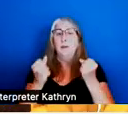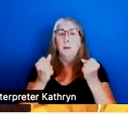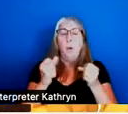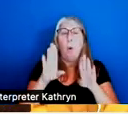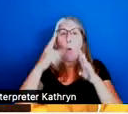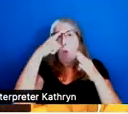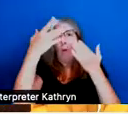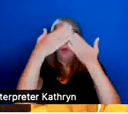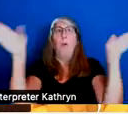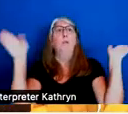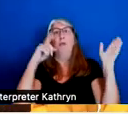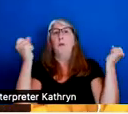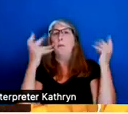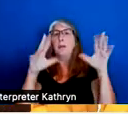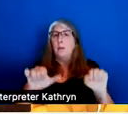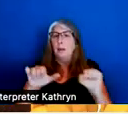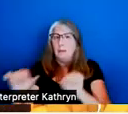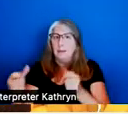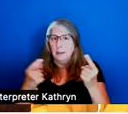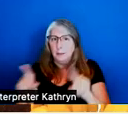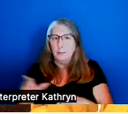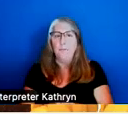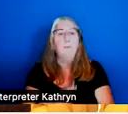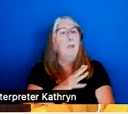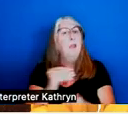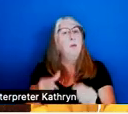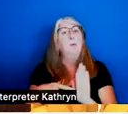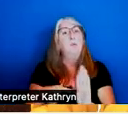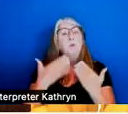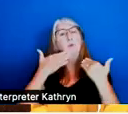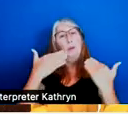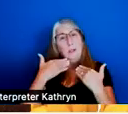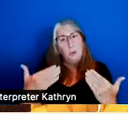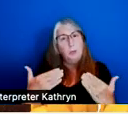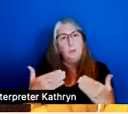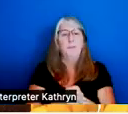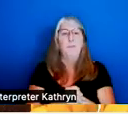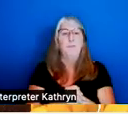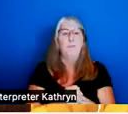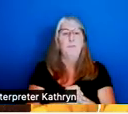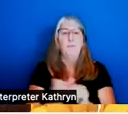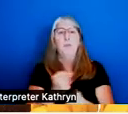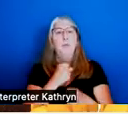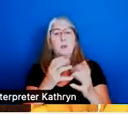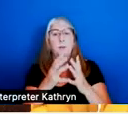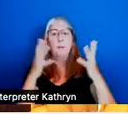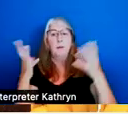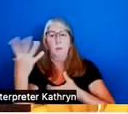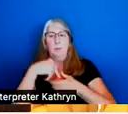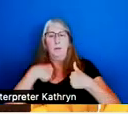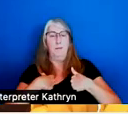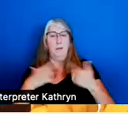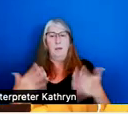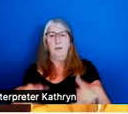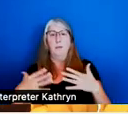possibilities. We also practice expressing gratitude. It creates an abundance within me. And there is a